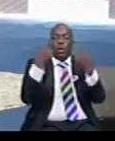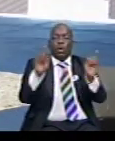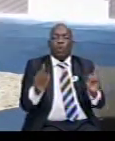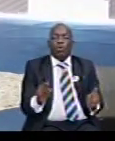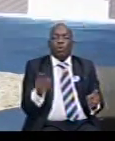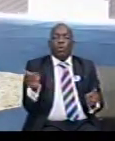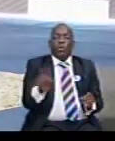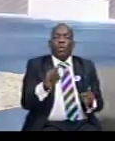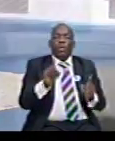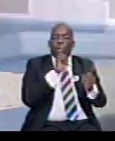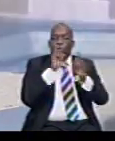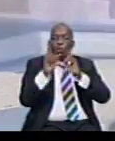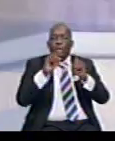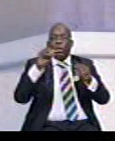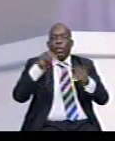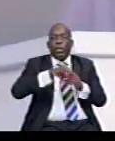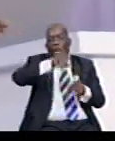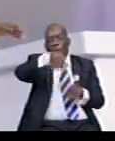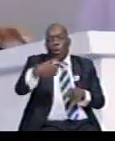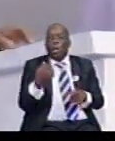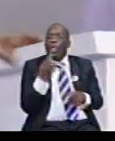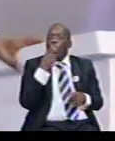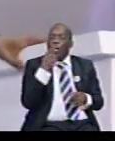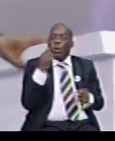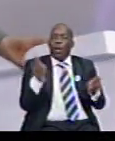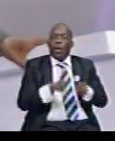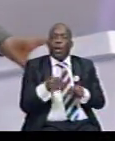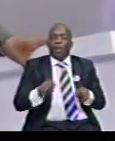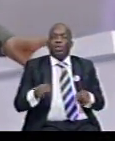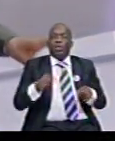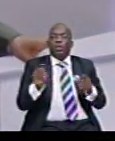the Spirit gave them utterance.